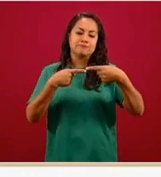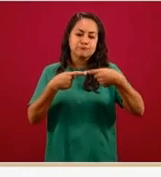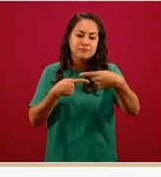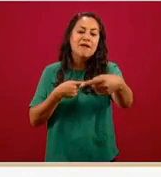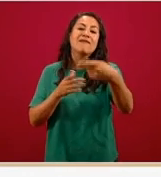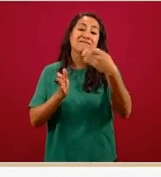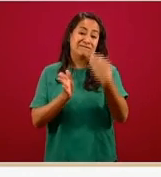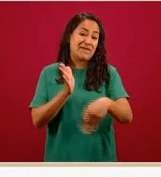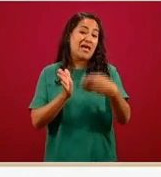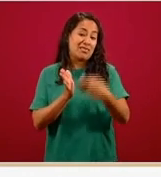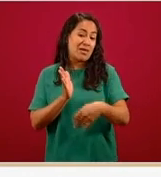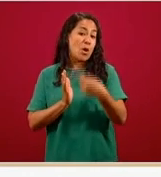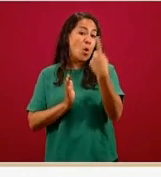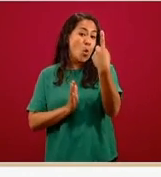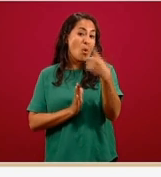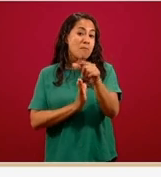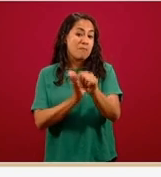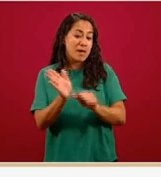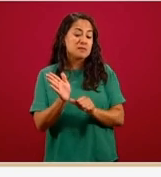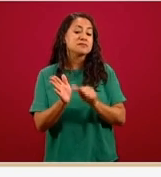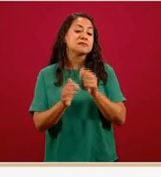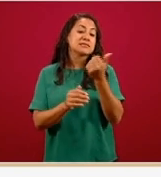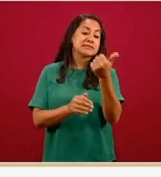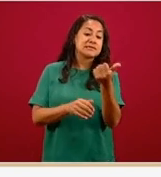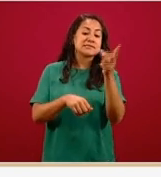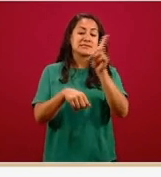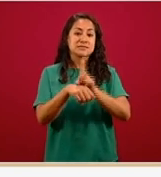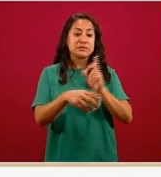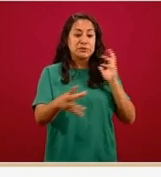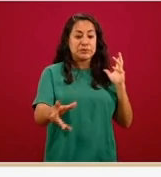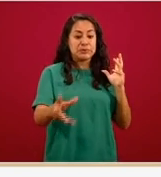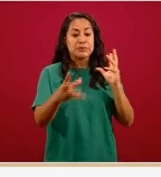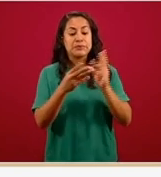have over a month